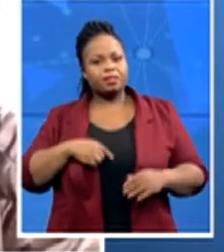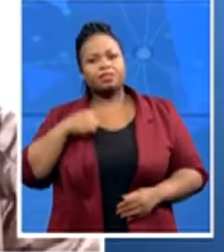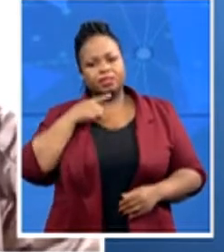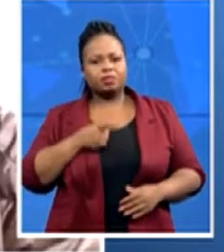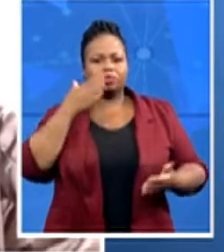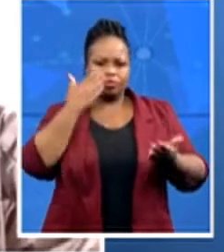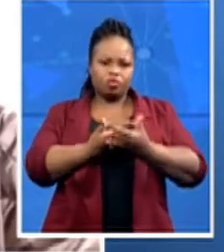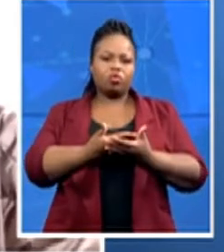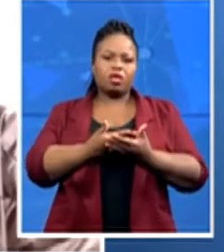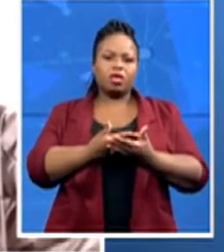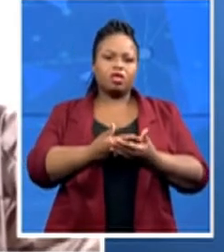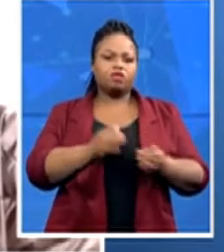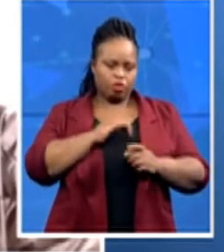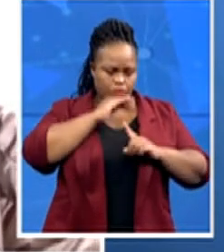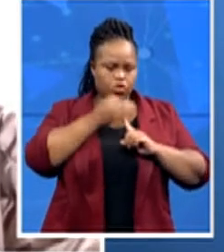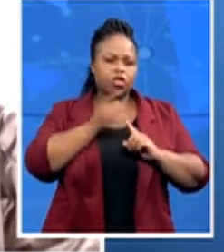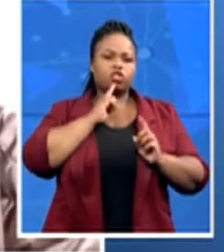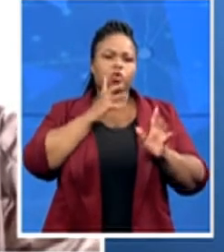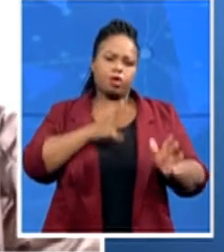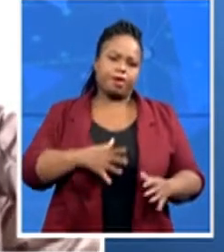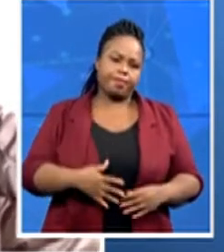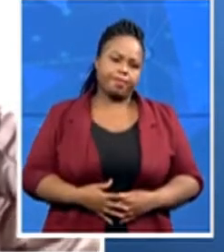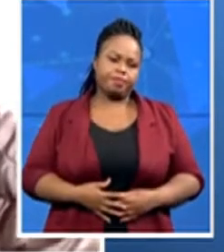orders that will limit the